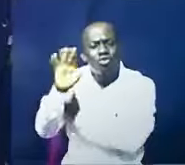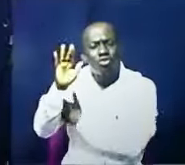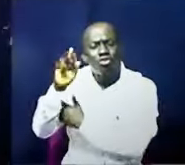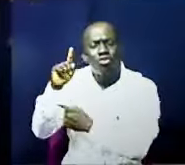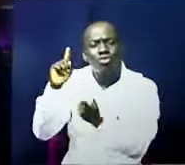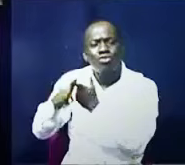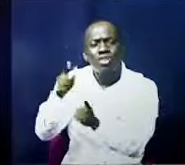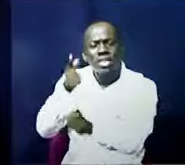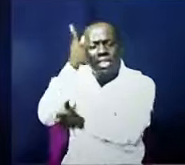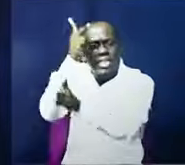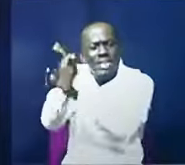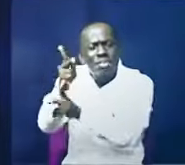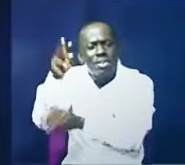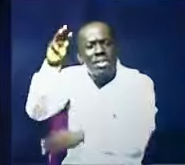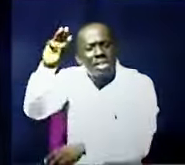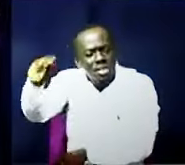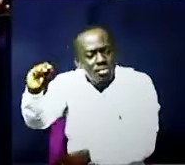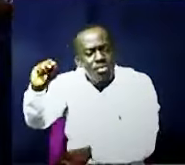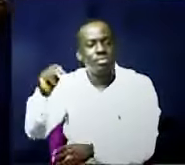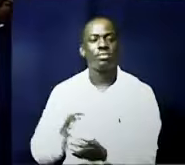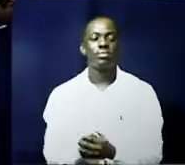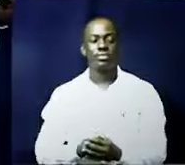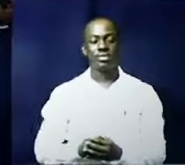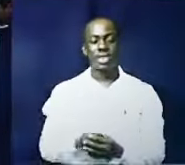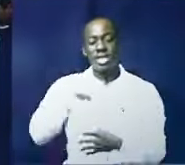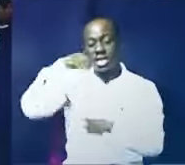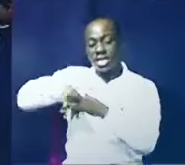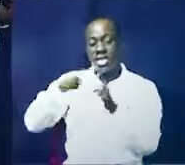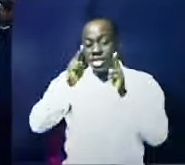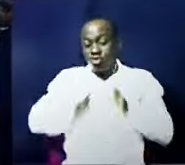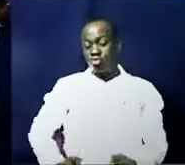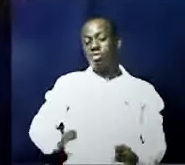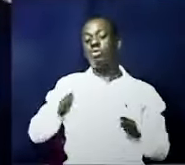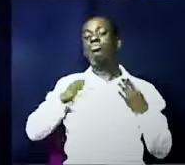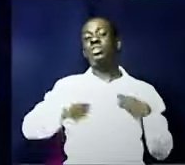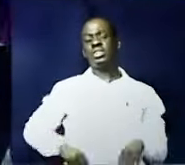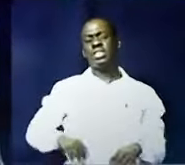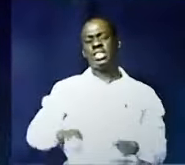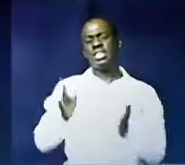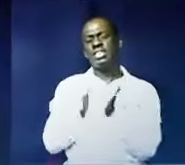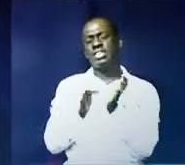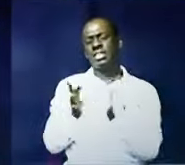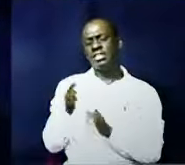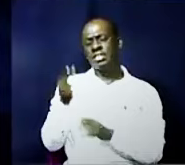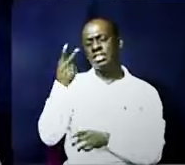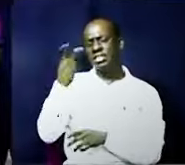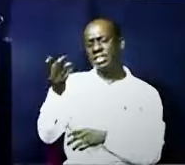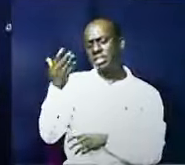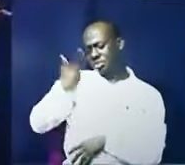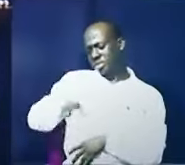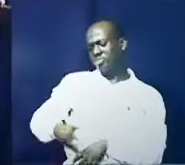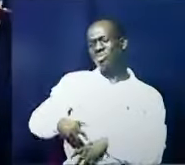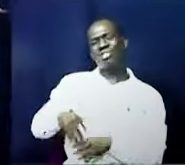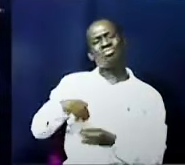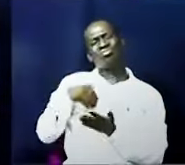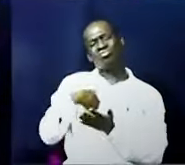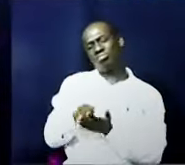In this human body, he saw himself weak